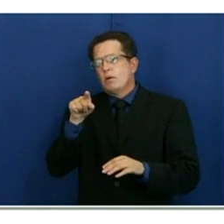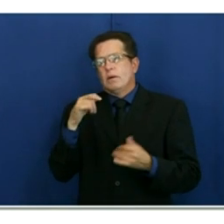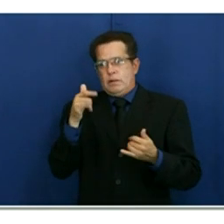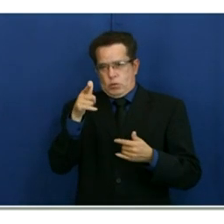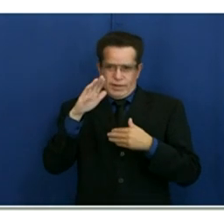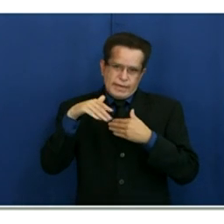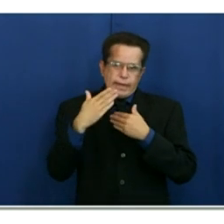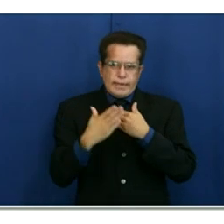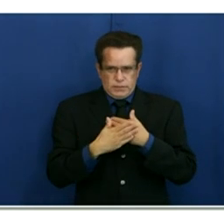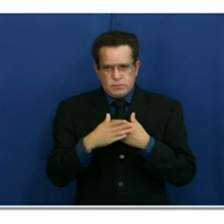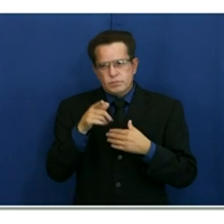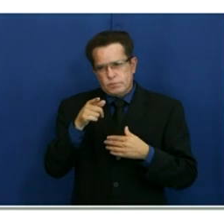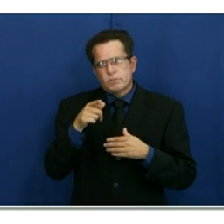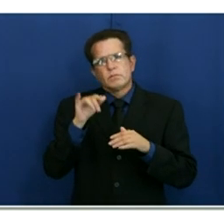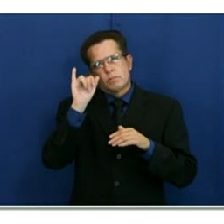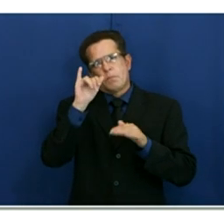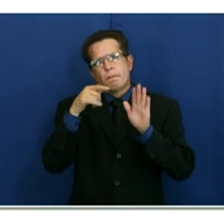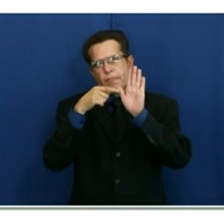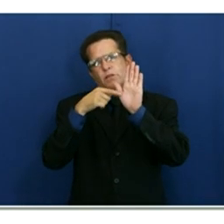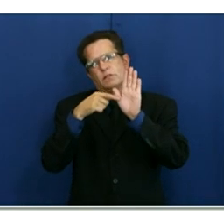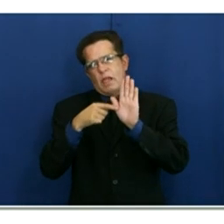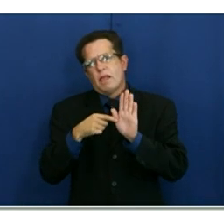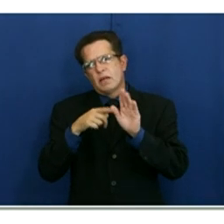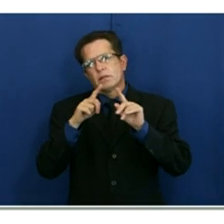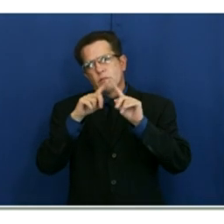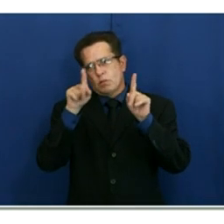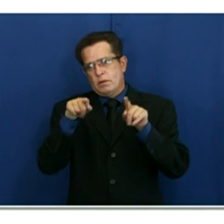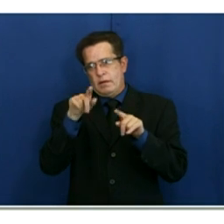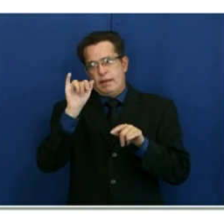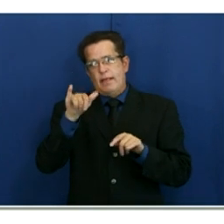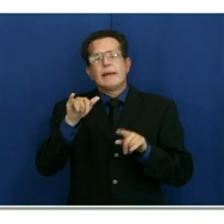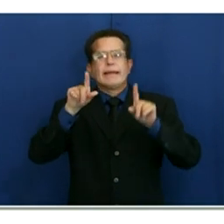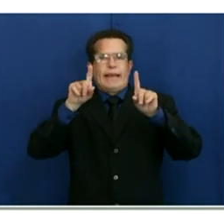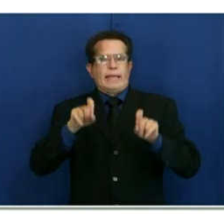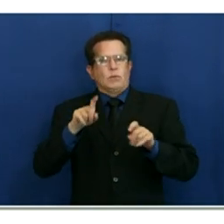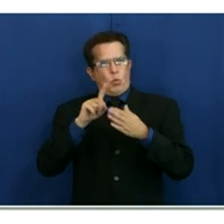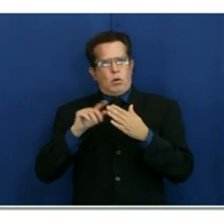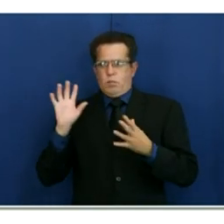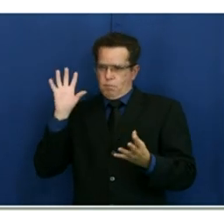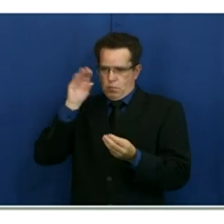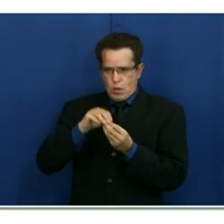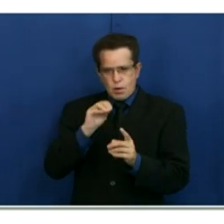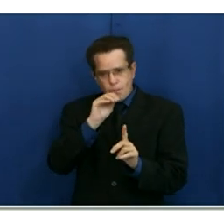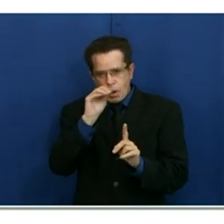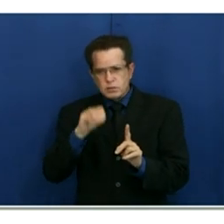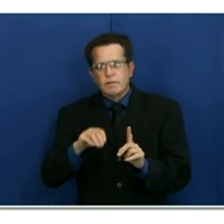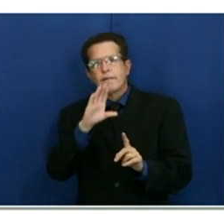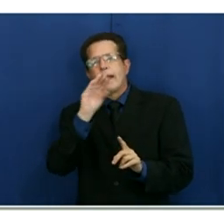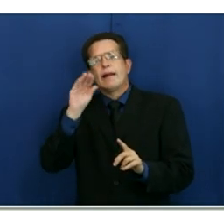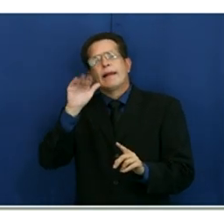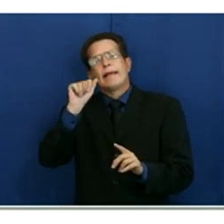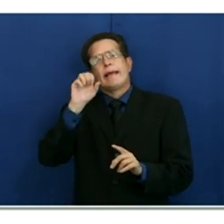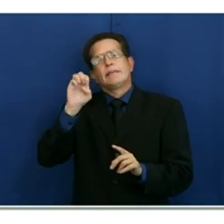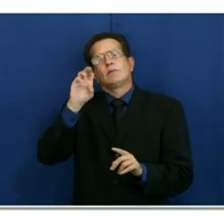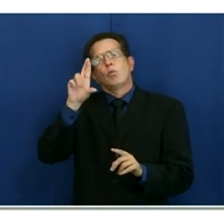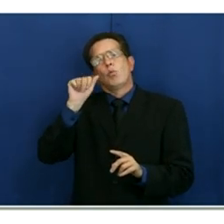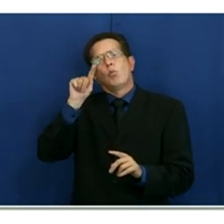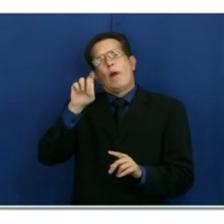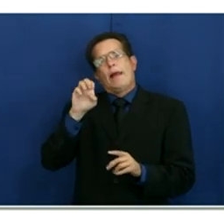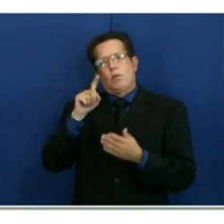slide, just want to point out that testing positivity and case rates